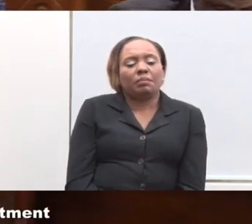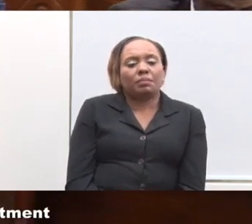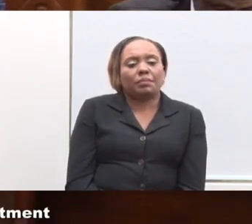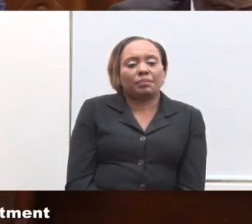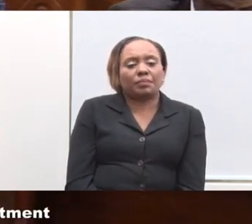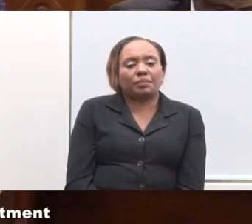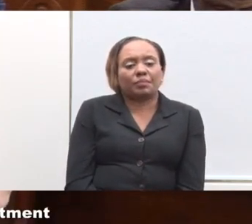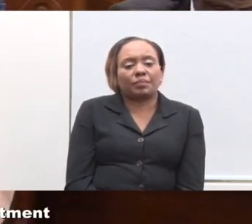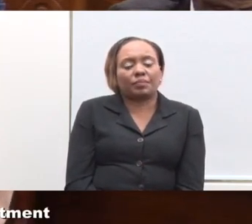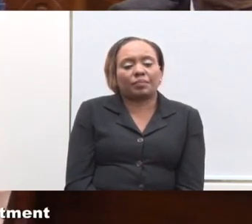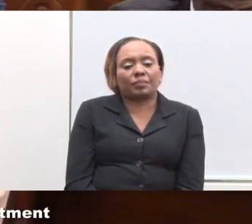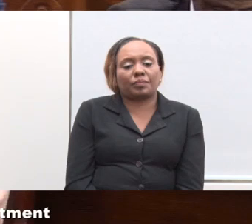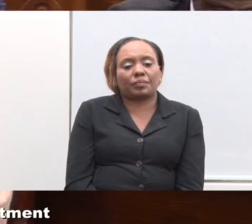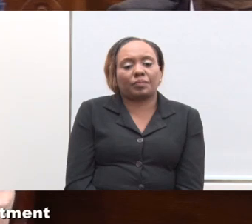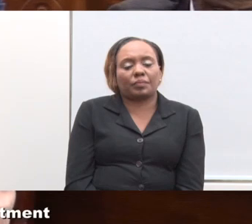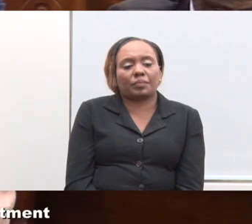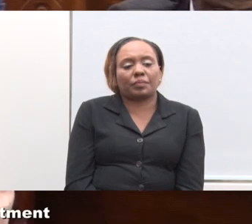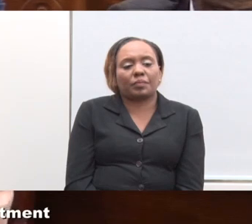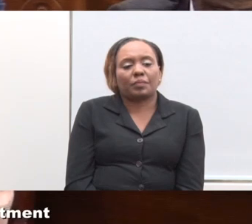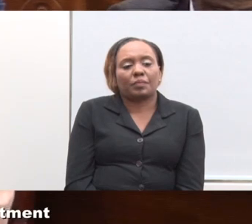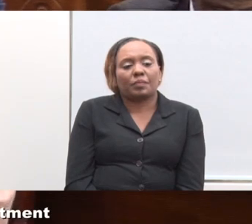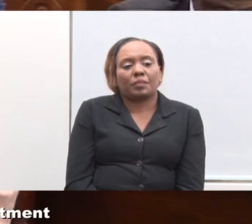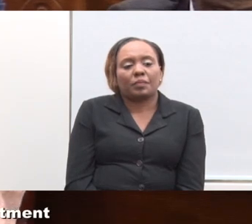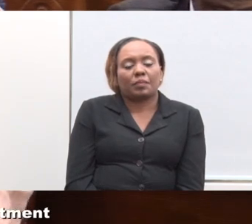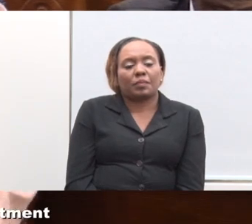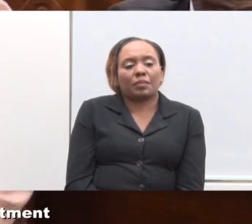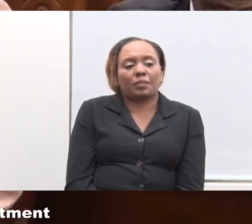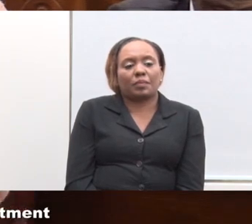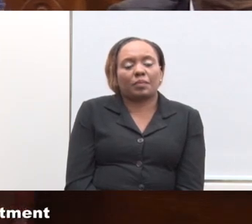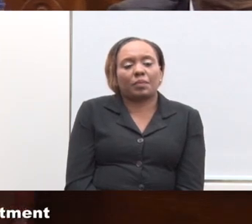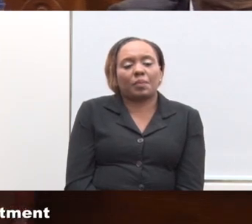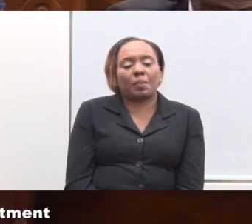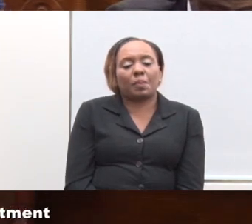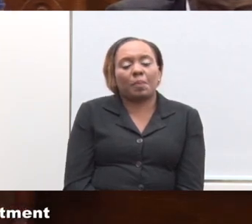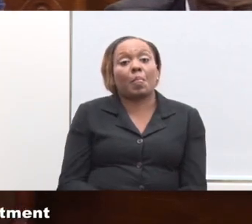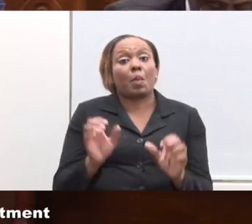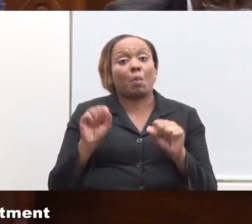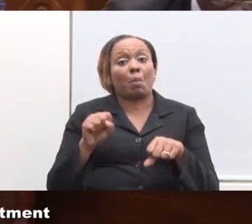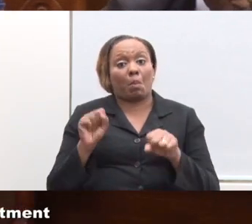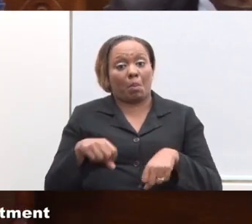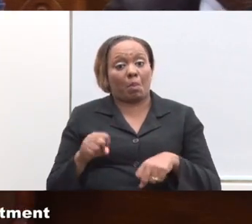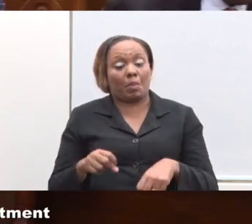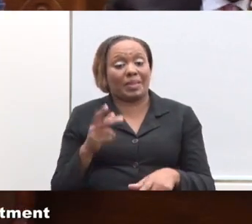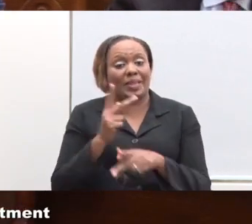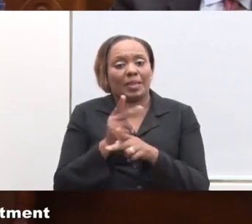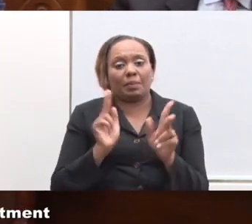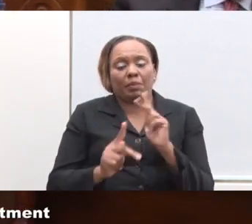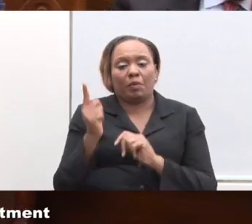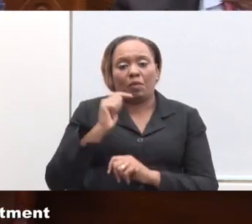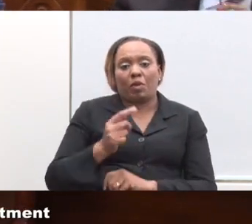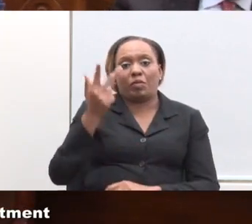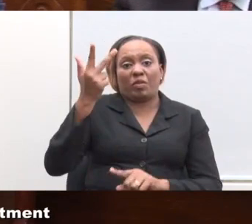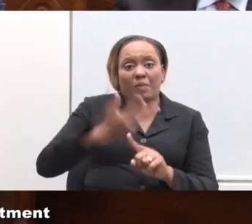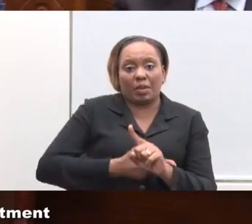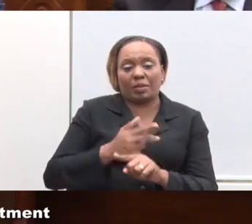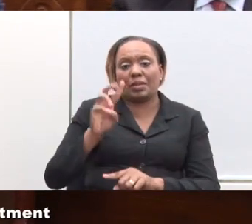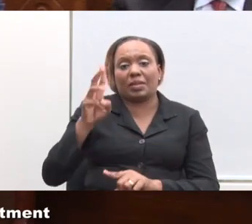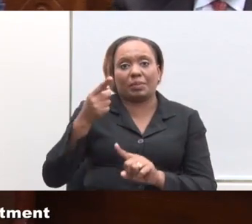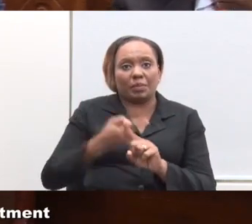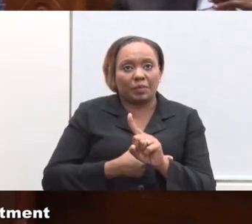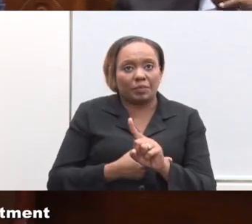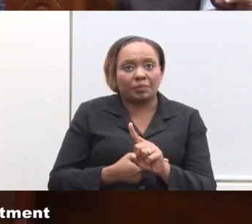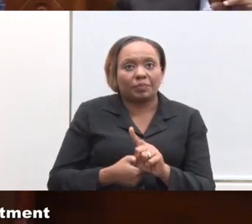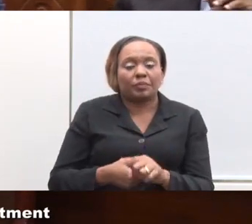as a company to still hold on to people even in the short term for 3 months, 6 months, and they may put them